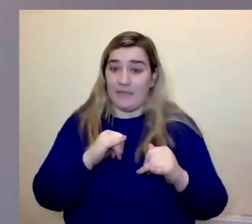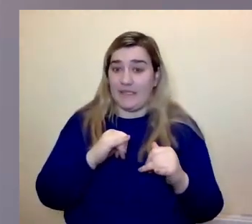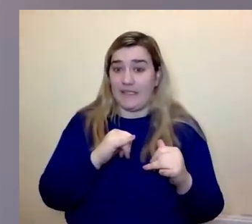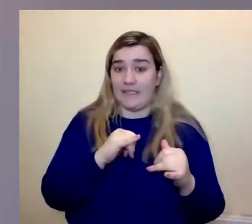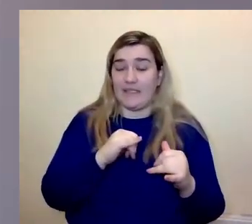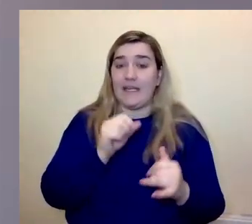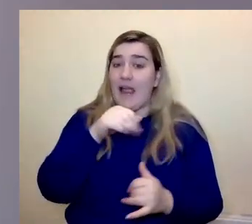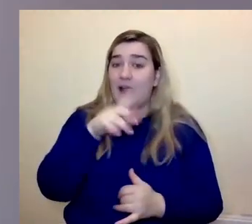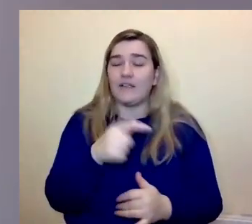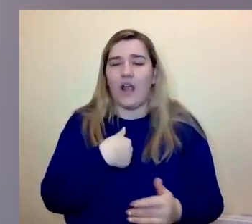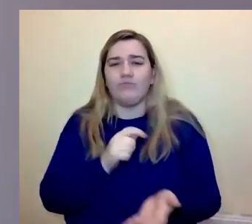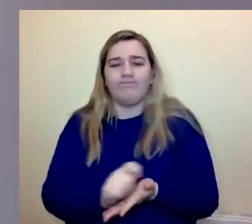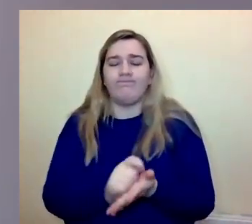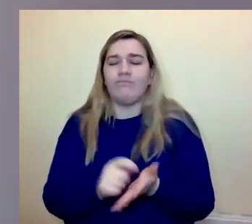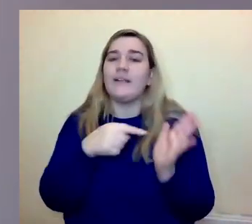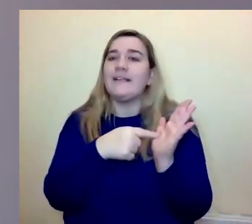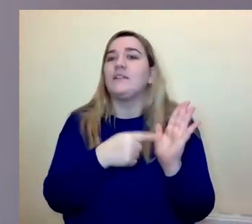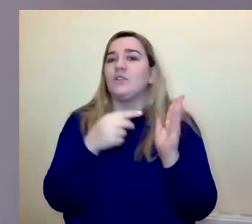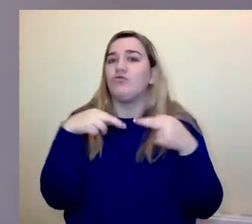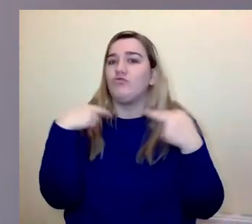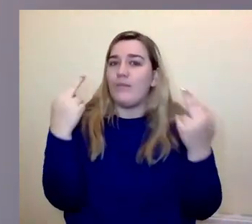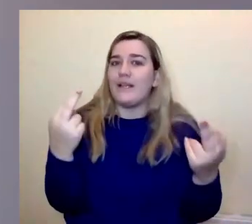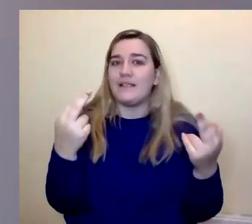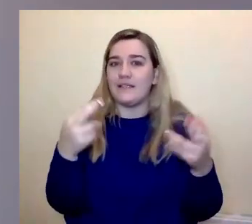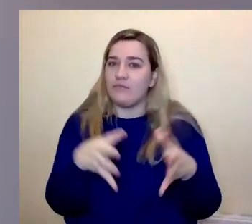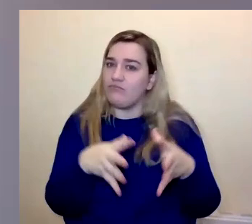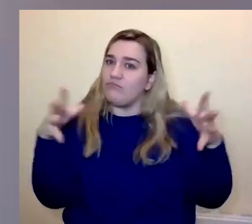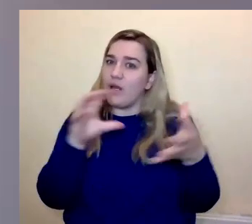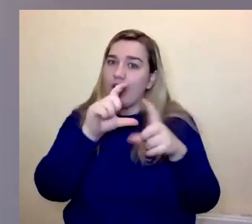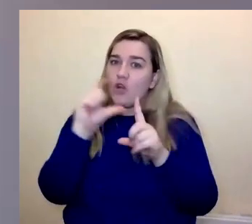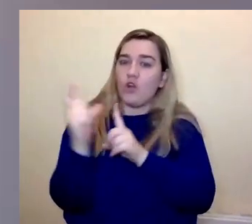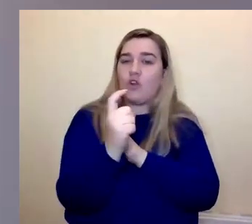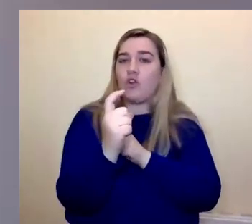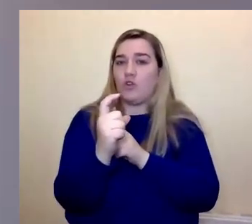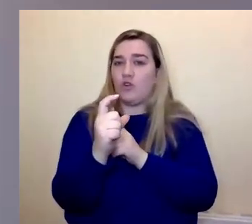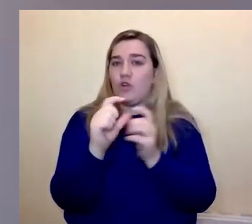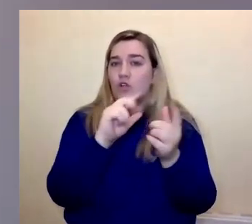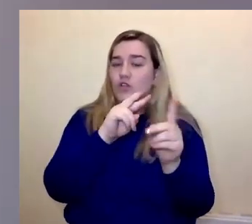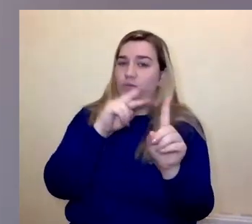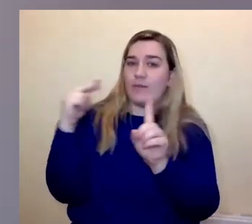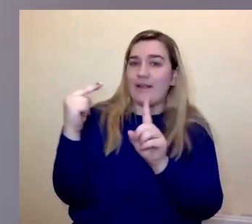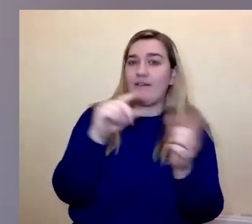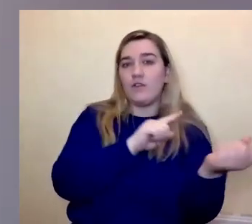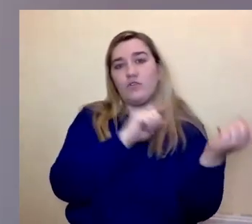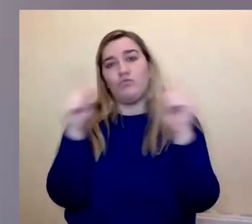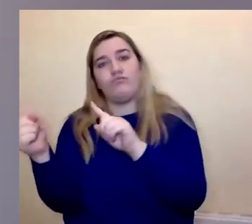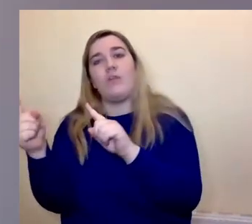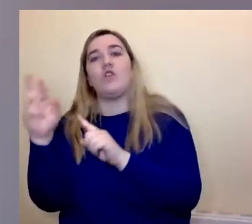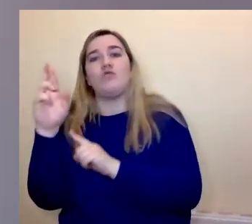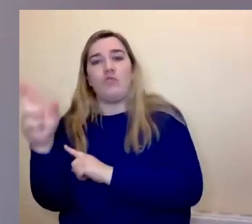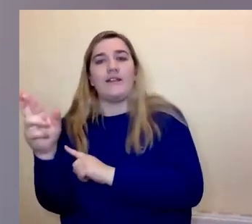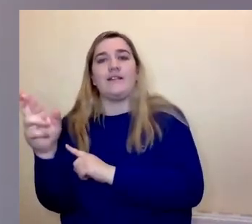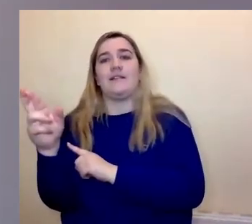wrote that it represented a seismic cultural shift towards a rights-based approach of choice, control, and